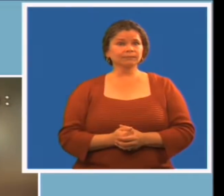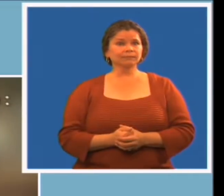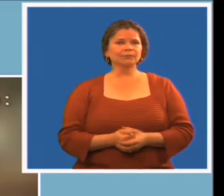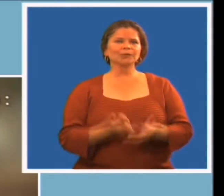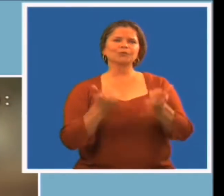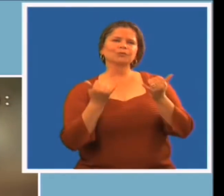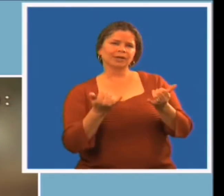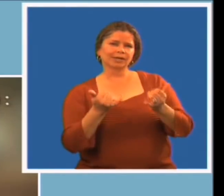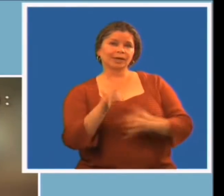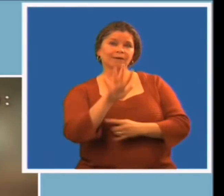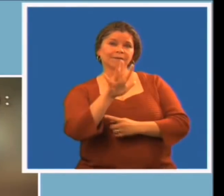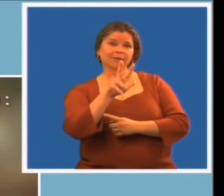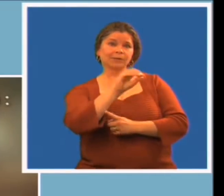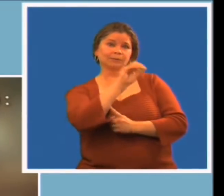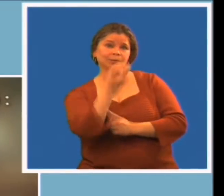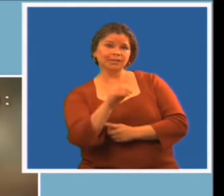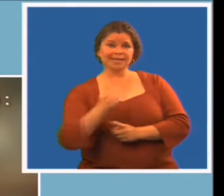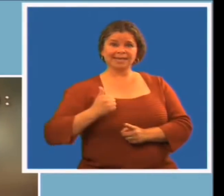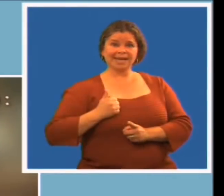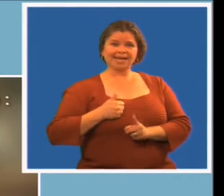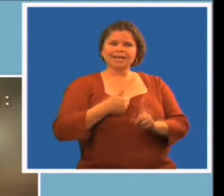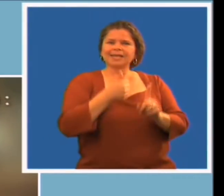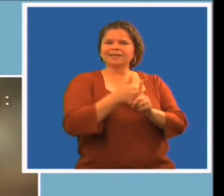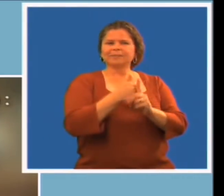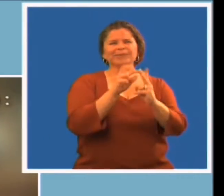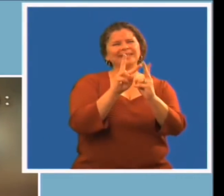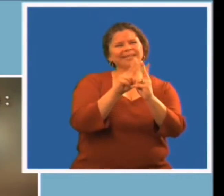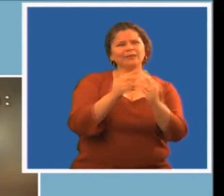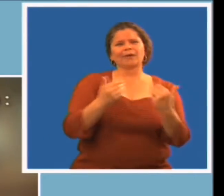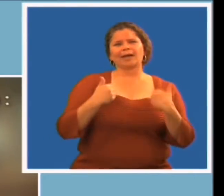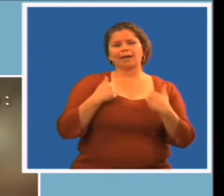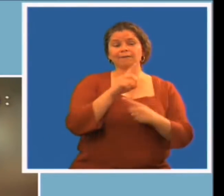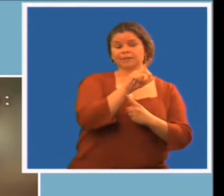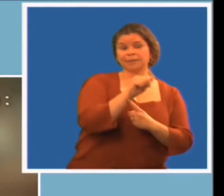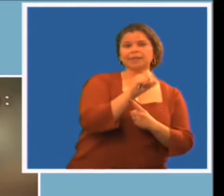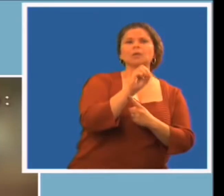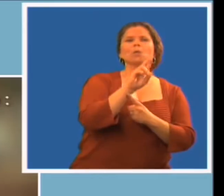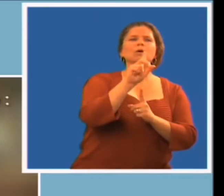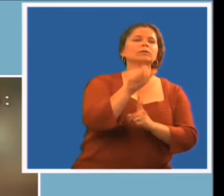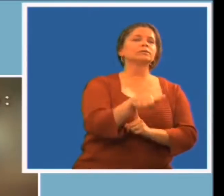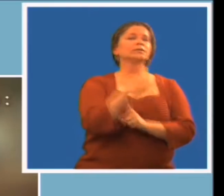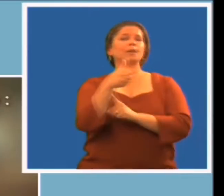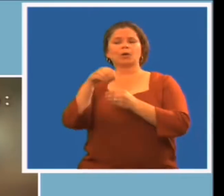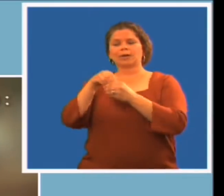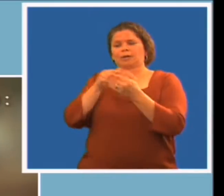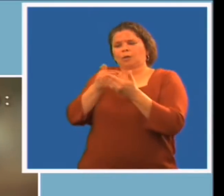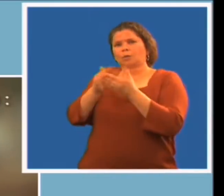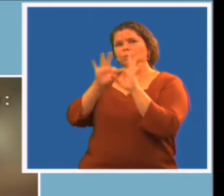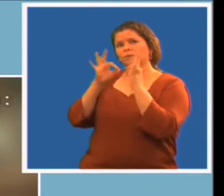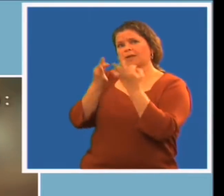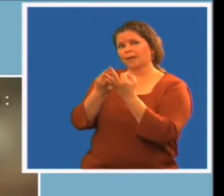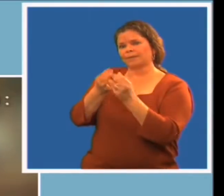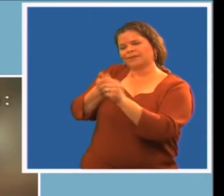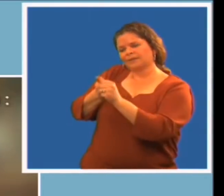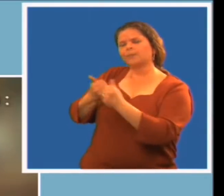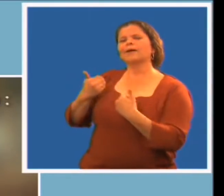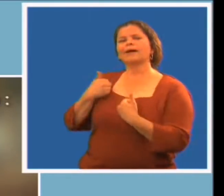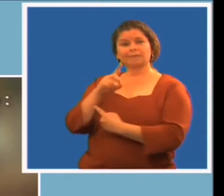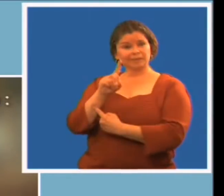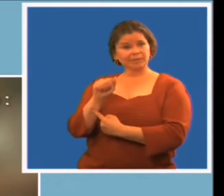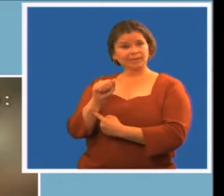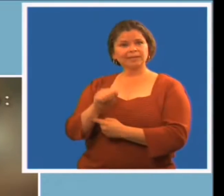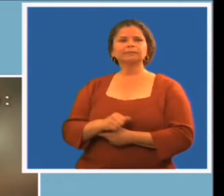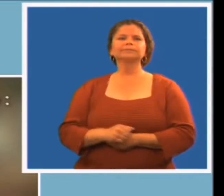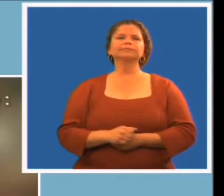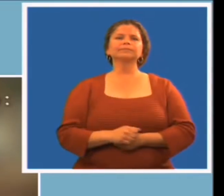of Canadians either have a disability or have someone in their immediate family circle who is living with a disability. These statistics make it